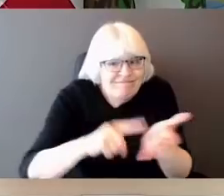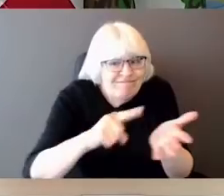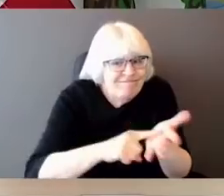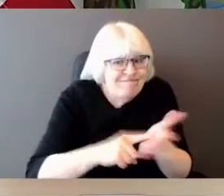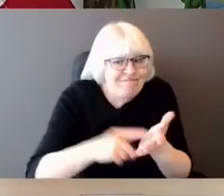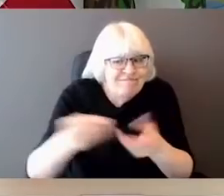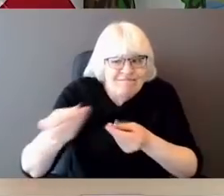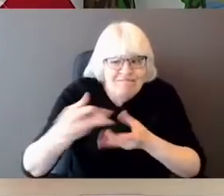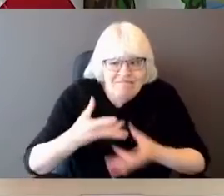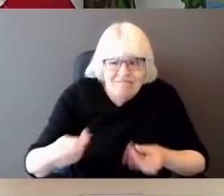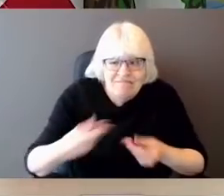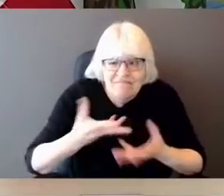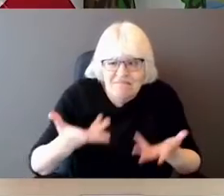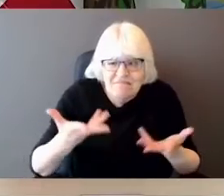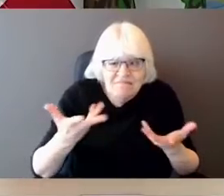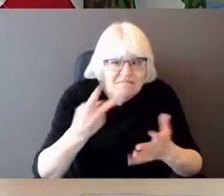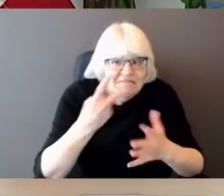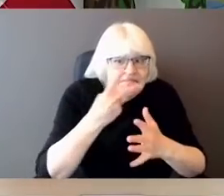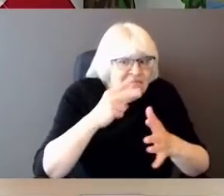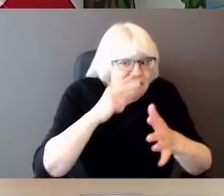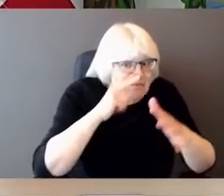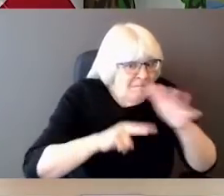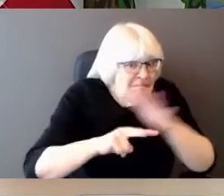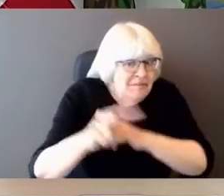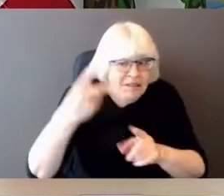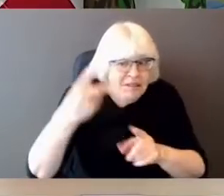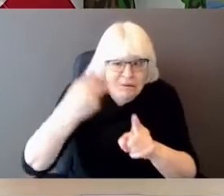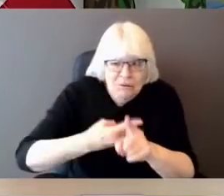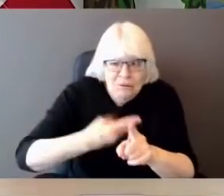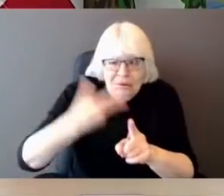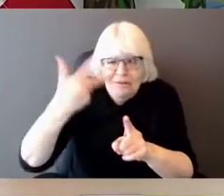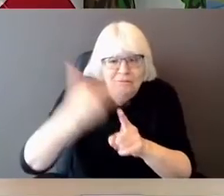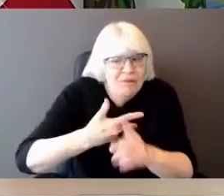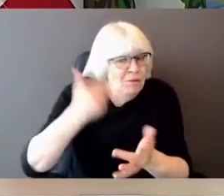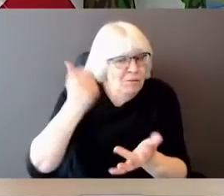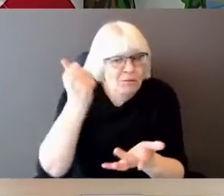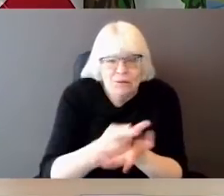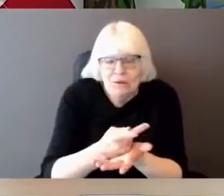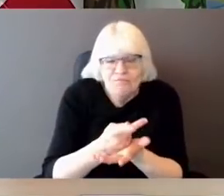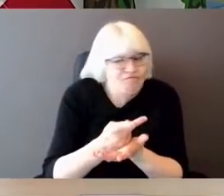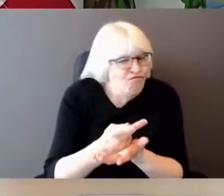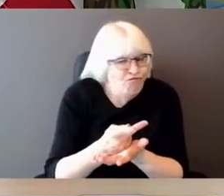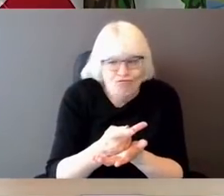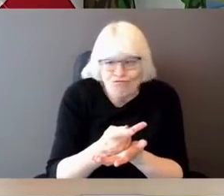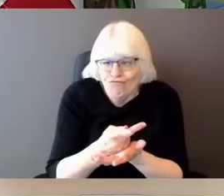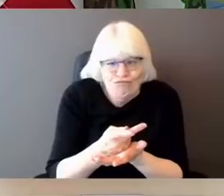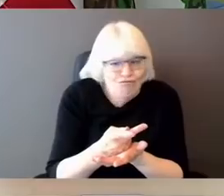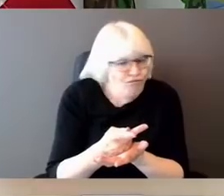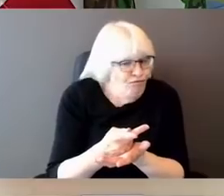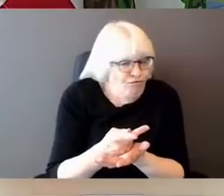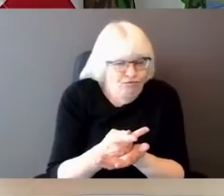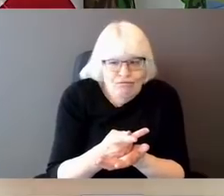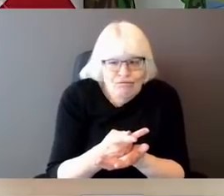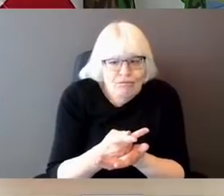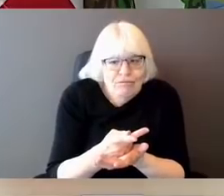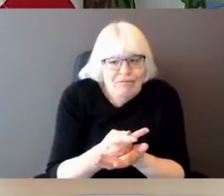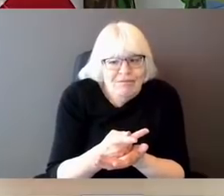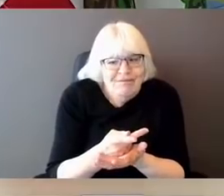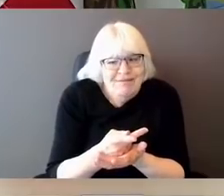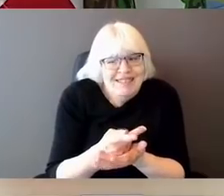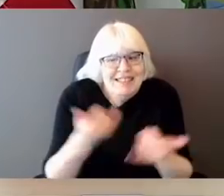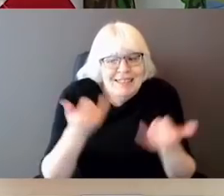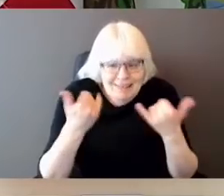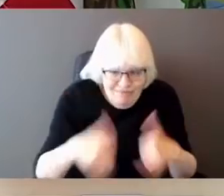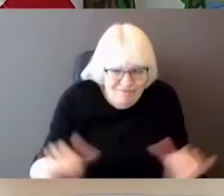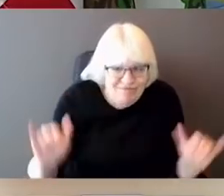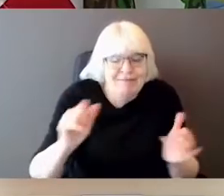in the next couple of months, but I do think there's sort of work underway,